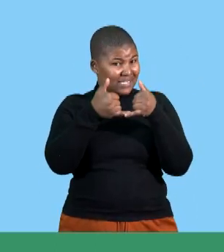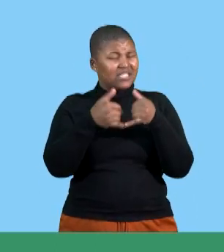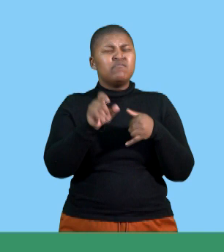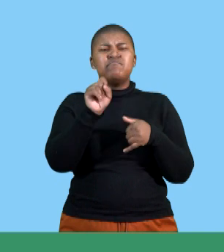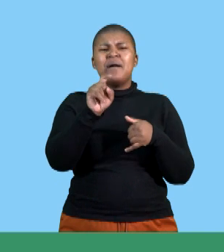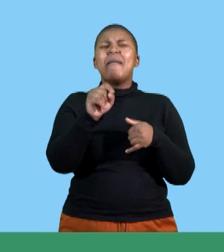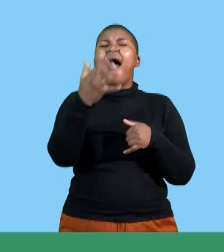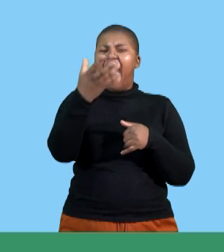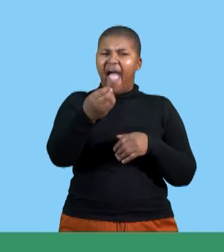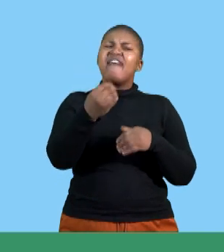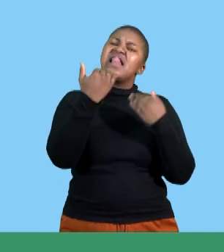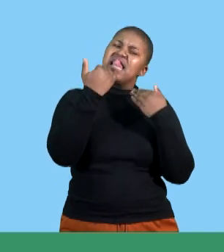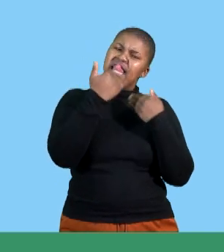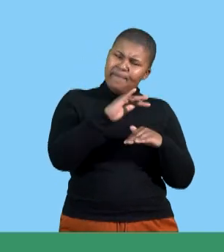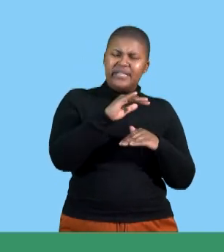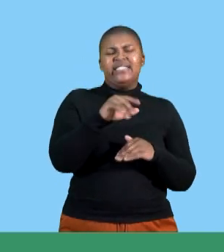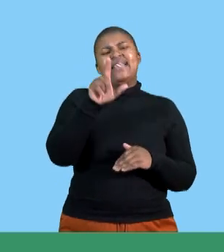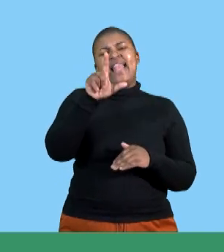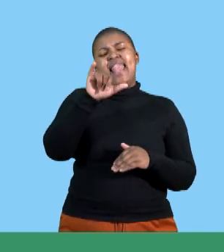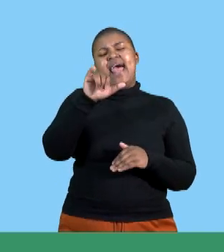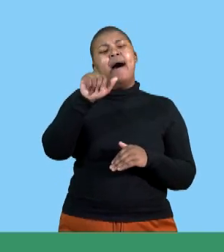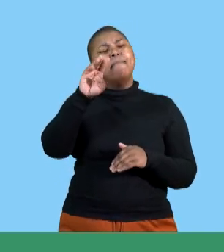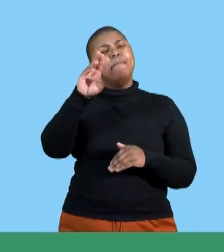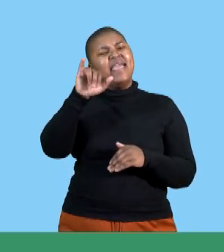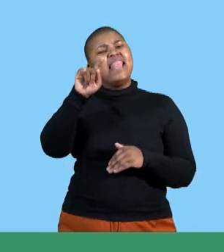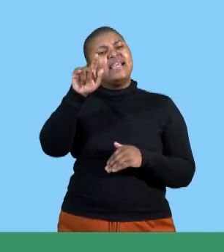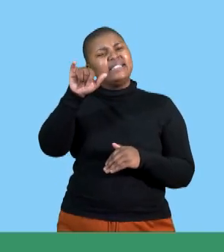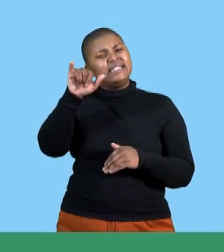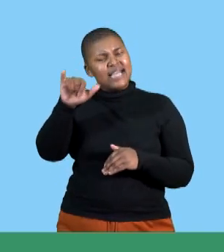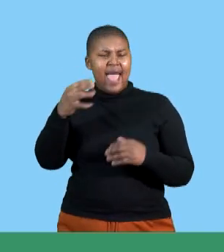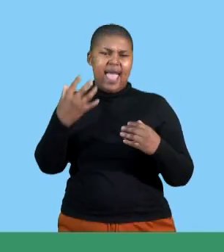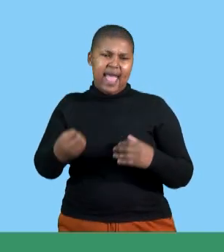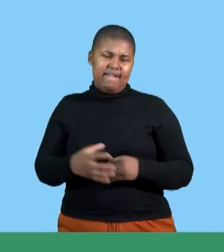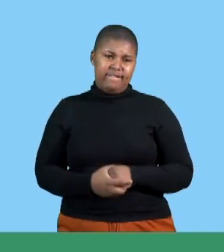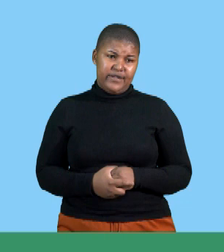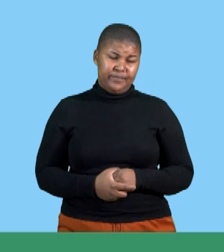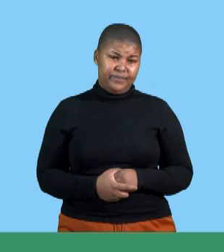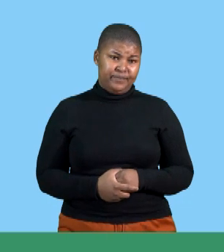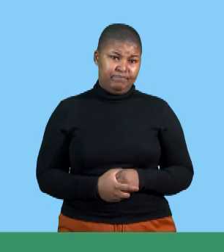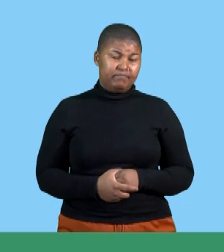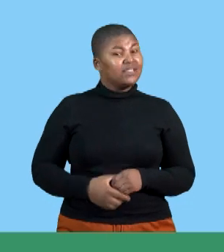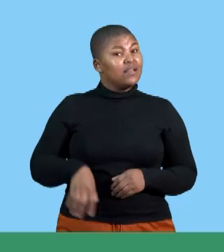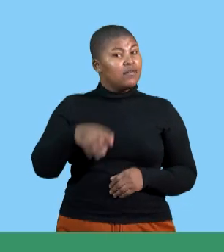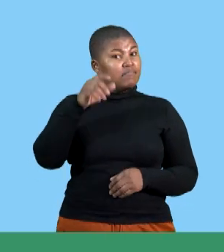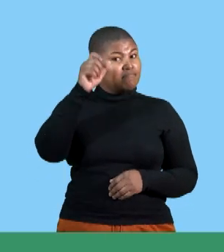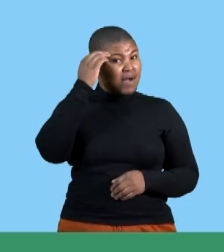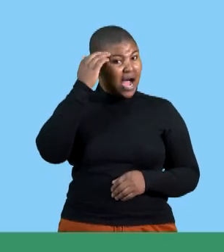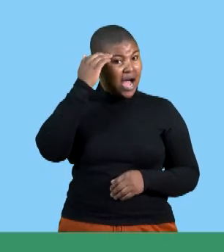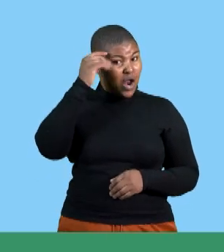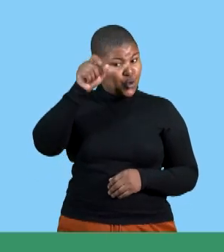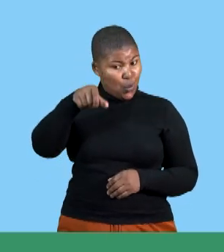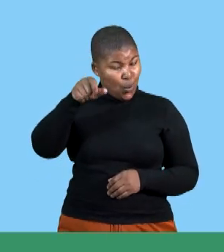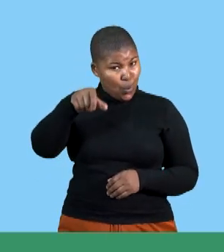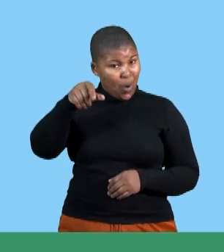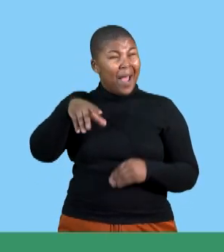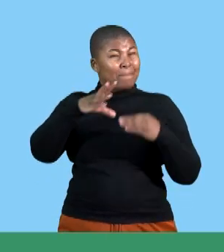also shareholders. You can be a shareholder in a state-owned company, but the majority shareholder, you need to know that it is the government because